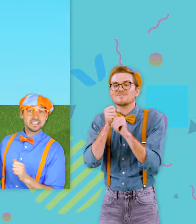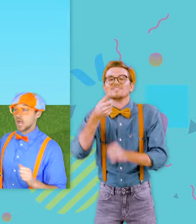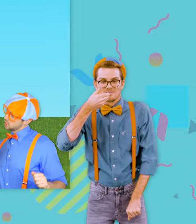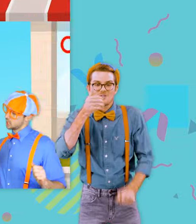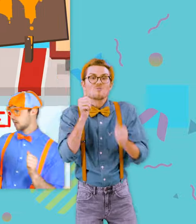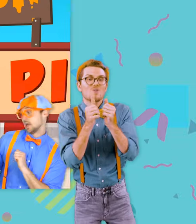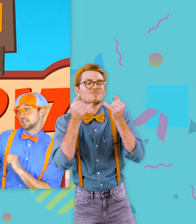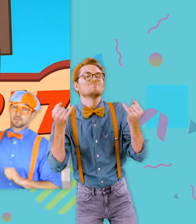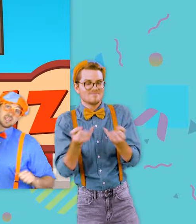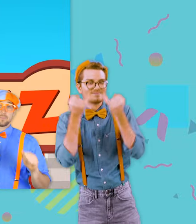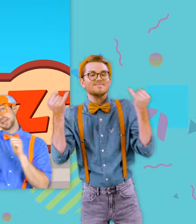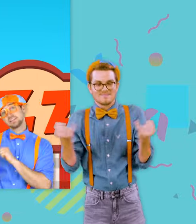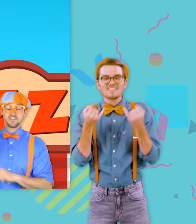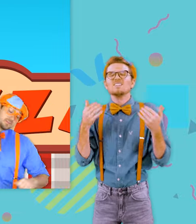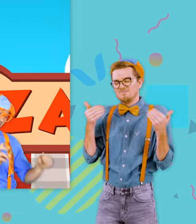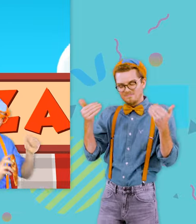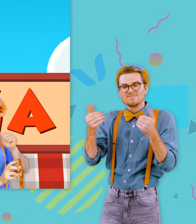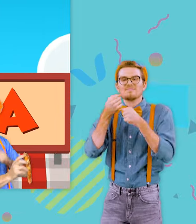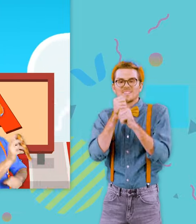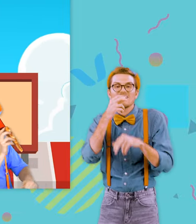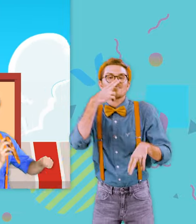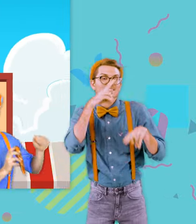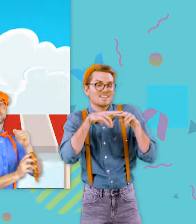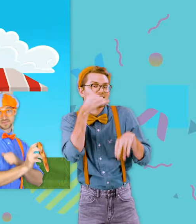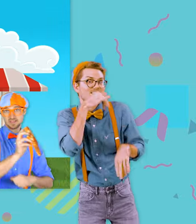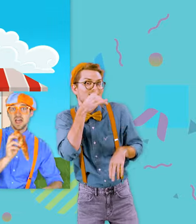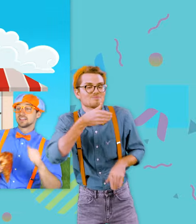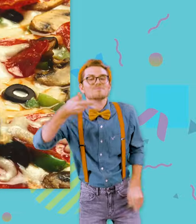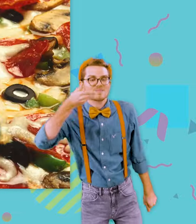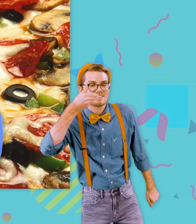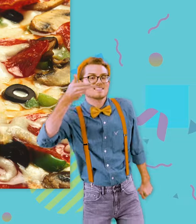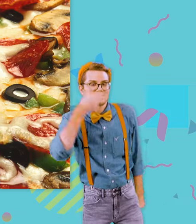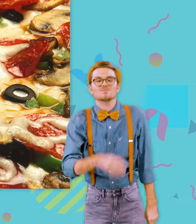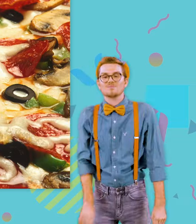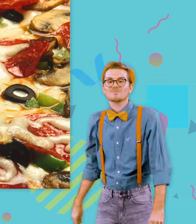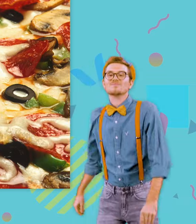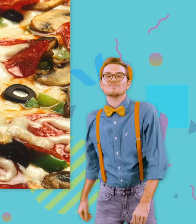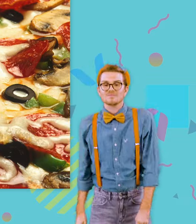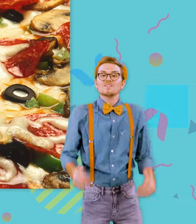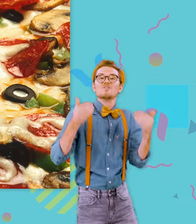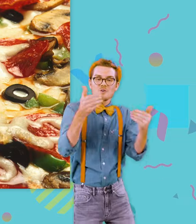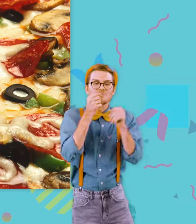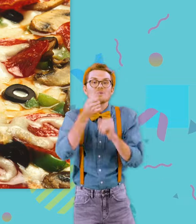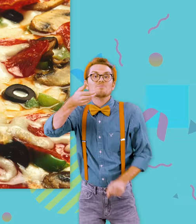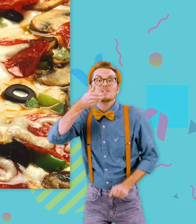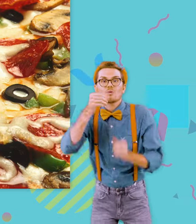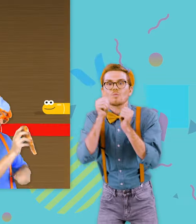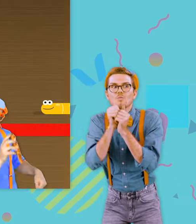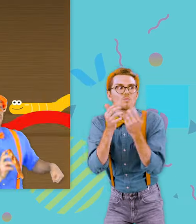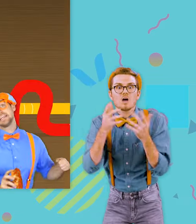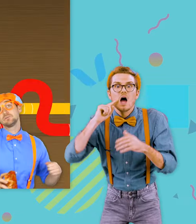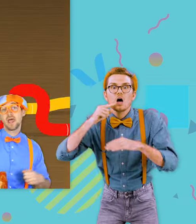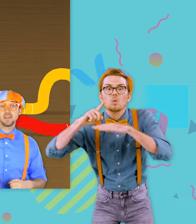spaghetti. Let's make a funny, fun pizza. Let's make a pizza with gummy